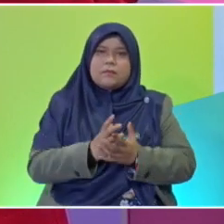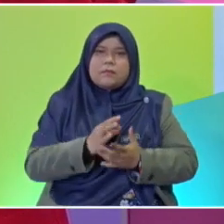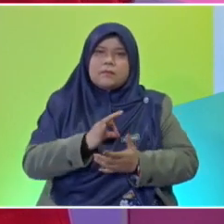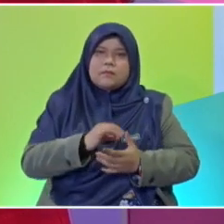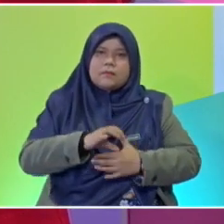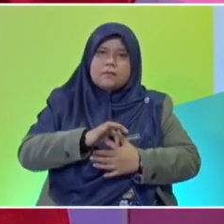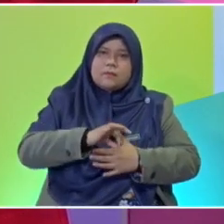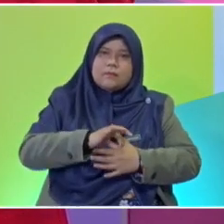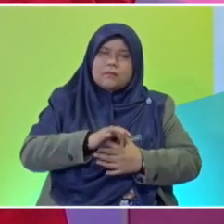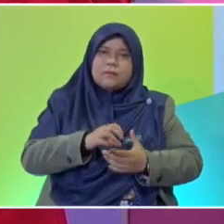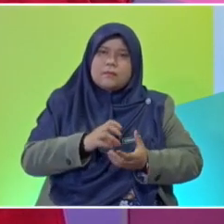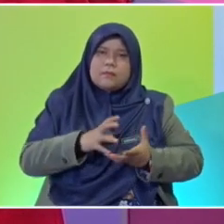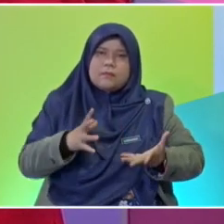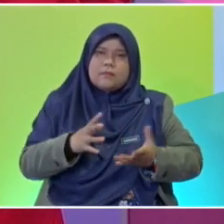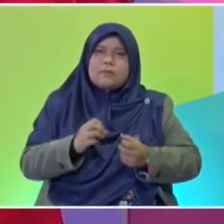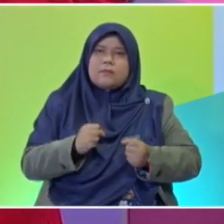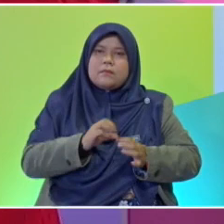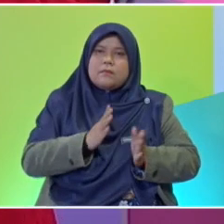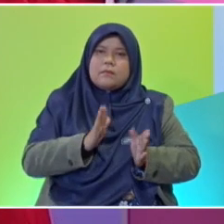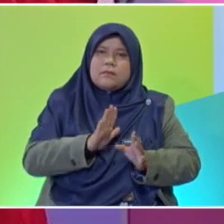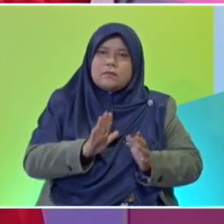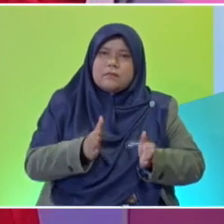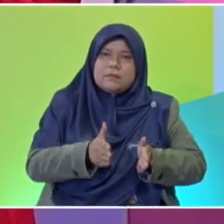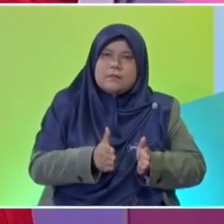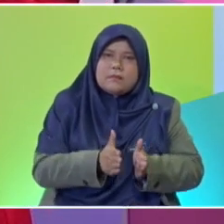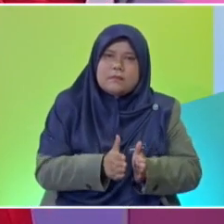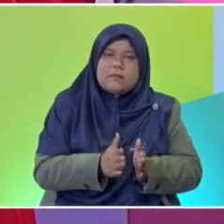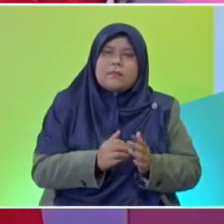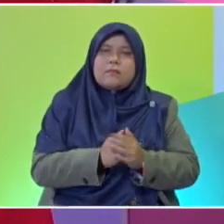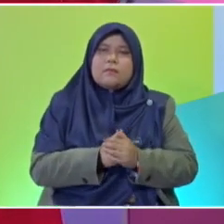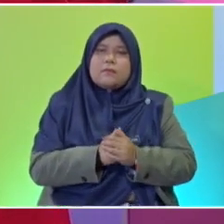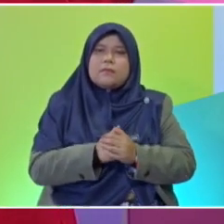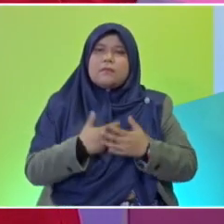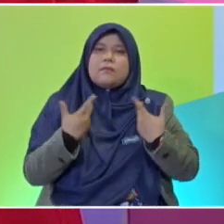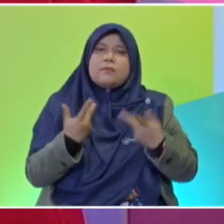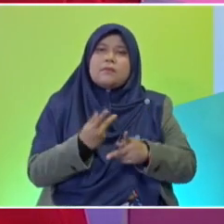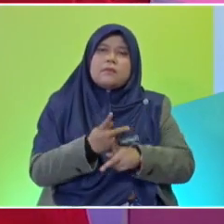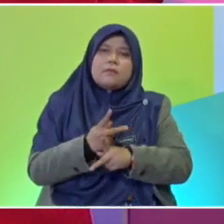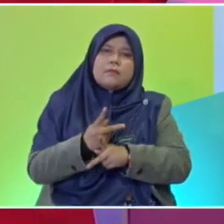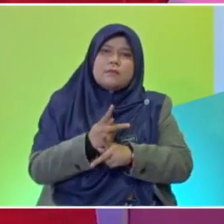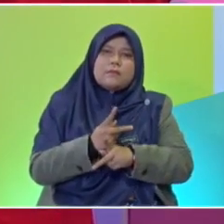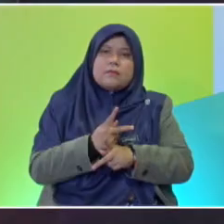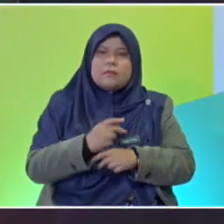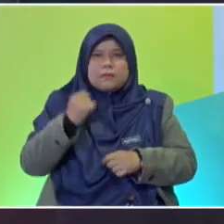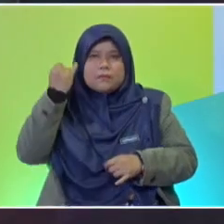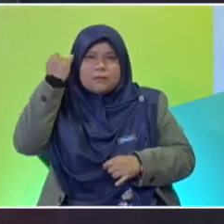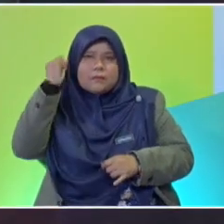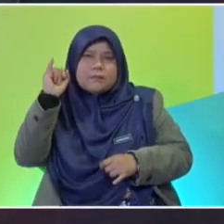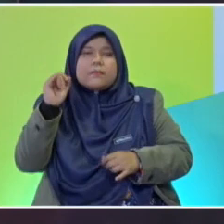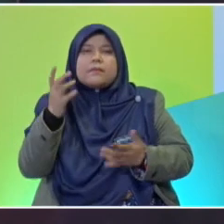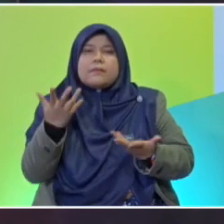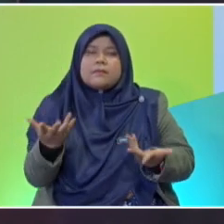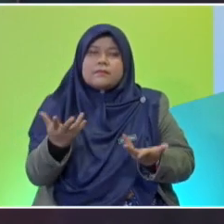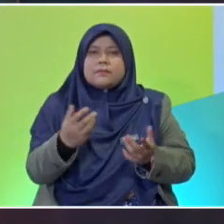blood vessels will become clogged. Okay. So how can we prevent that? Can you give any ideas, Chris?